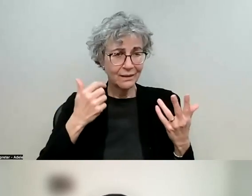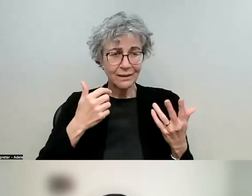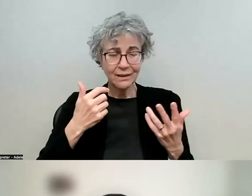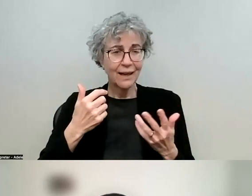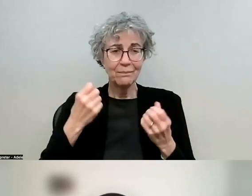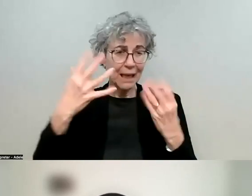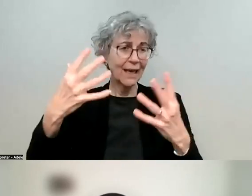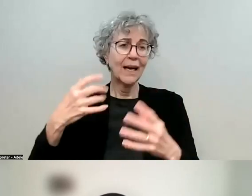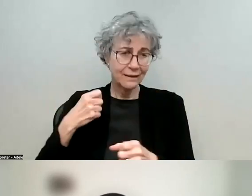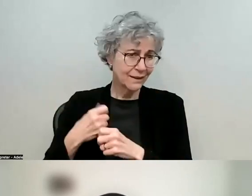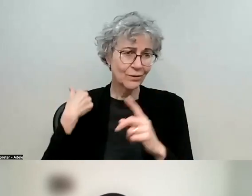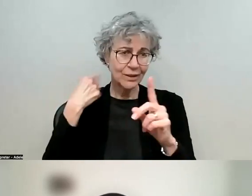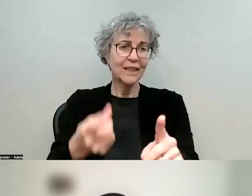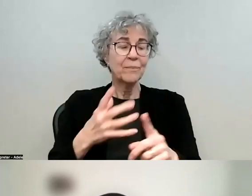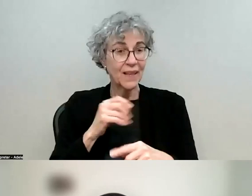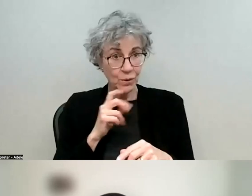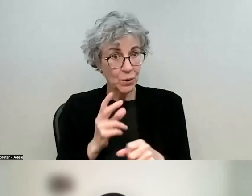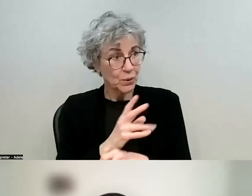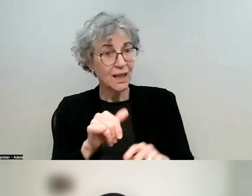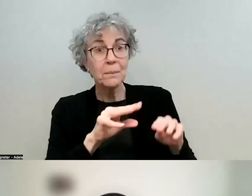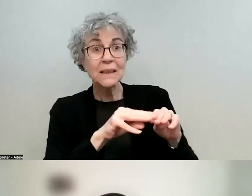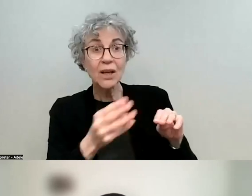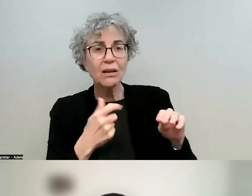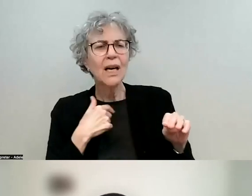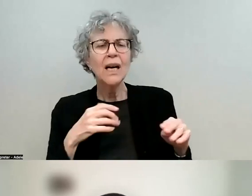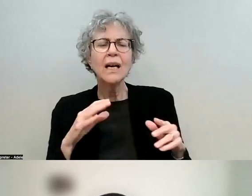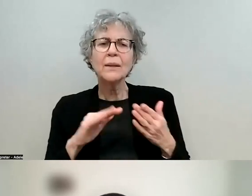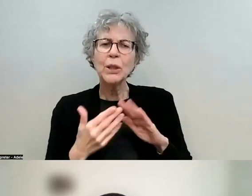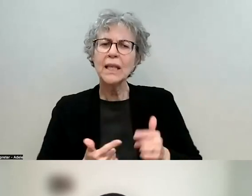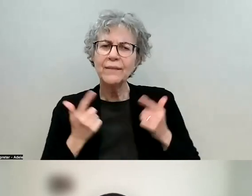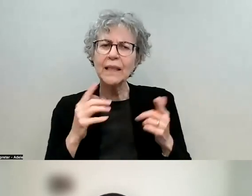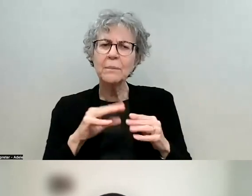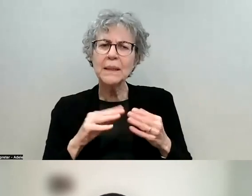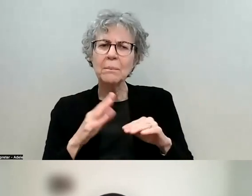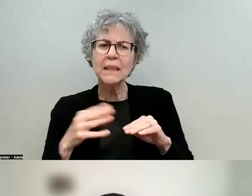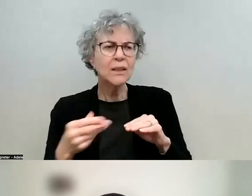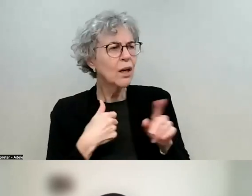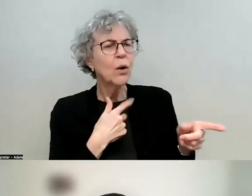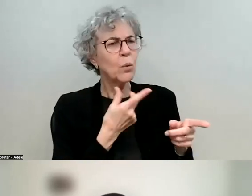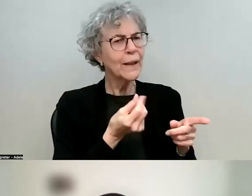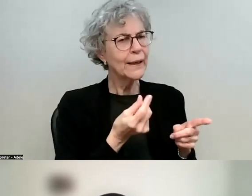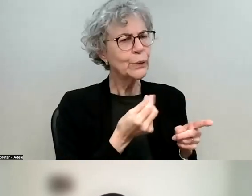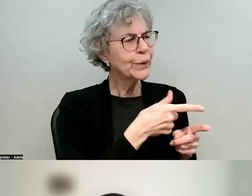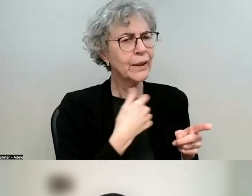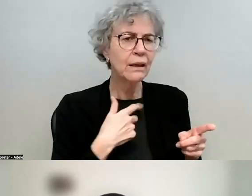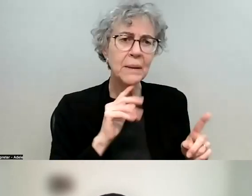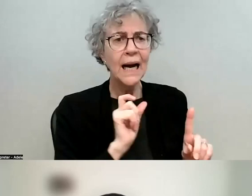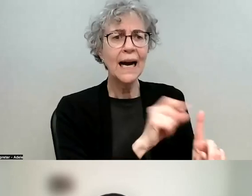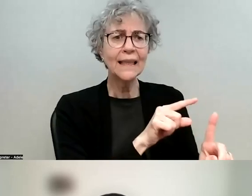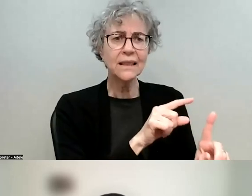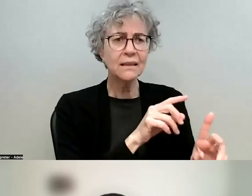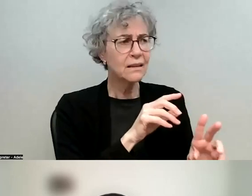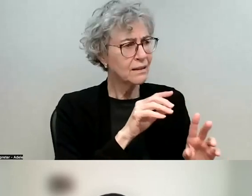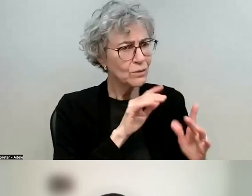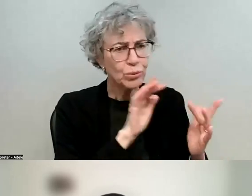leverage that, and if it's Mississauga, what does Community Living Mississauga know? Who do they know? What are they doing? Ask, right? Reach out,